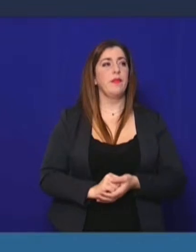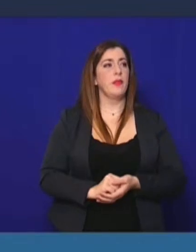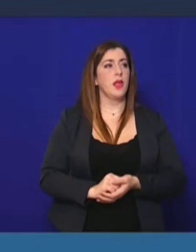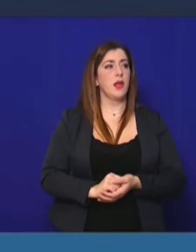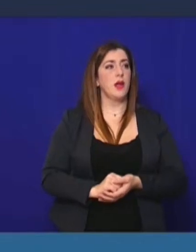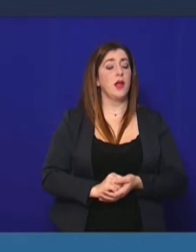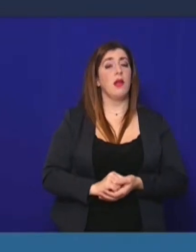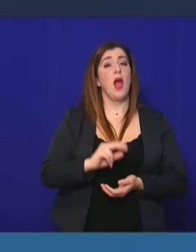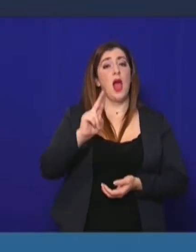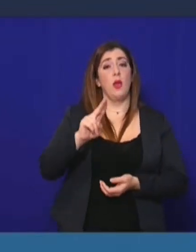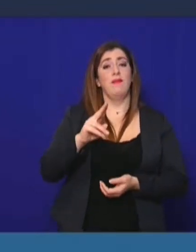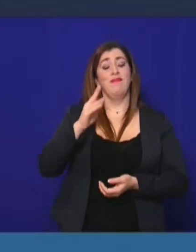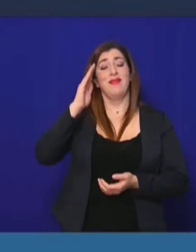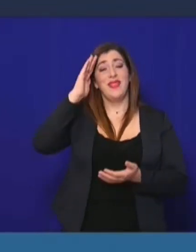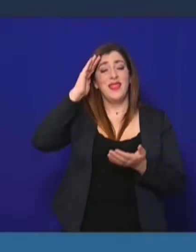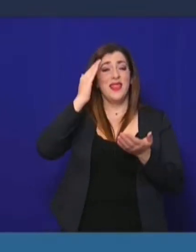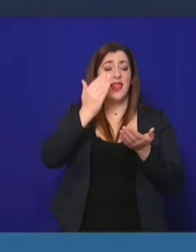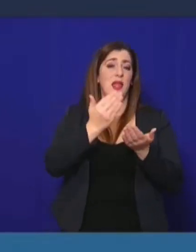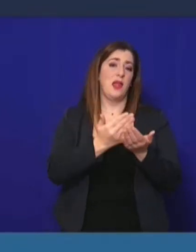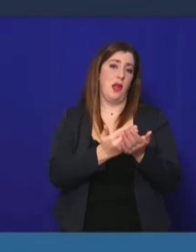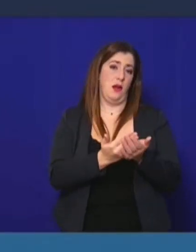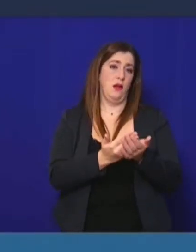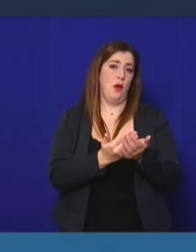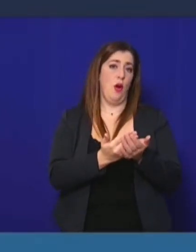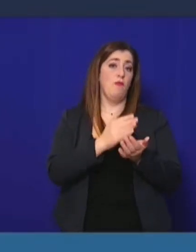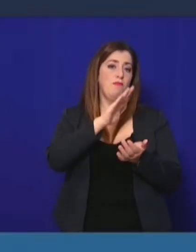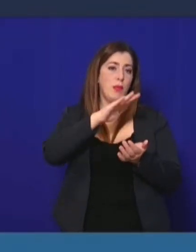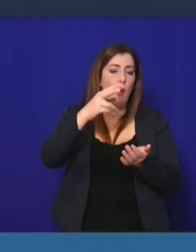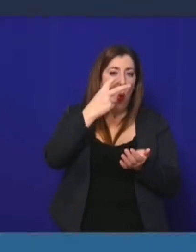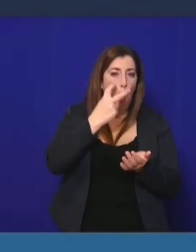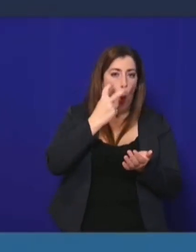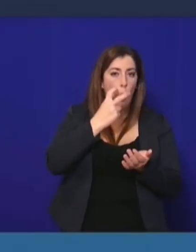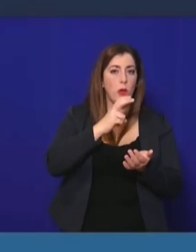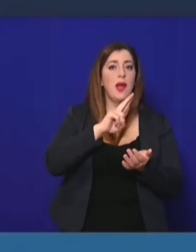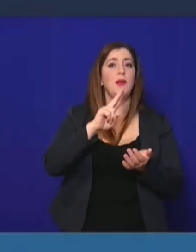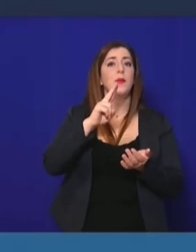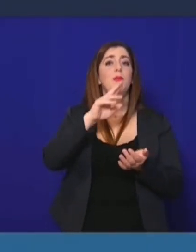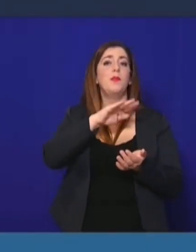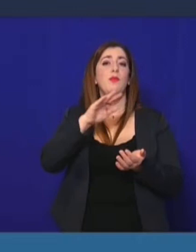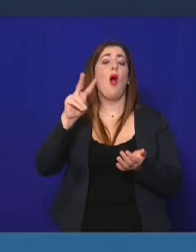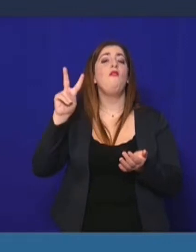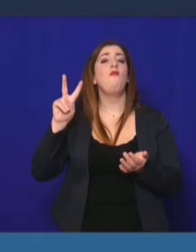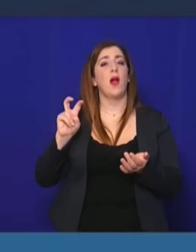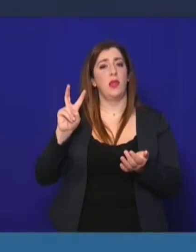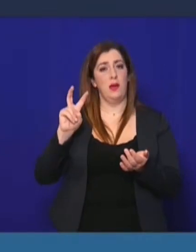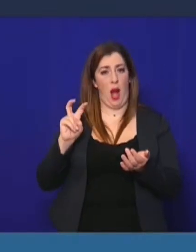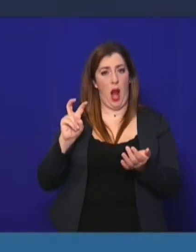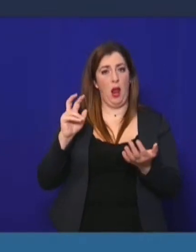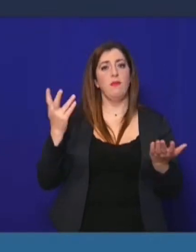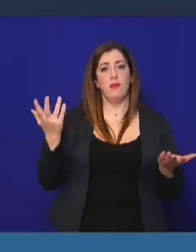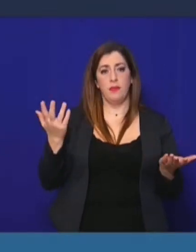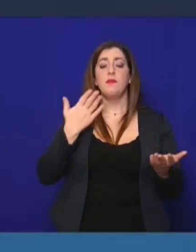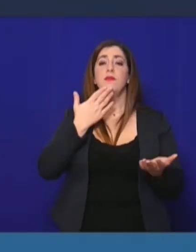care of the elderly and the people who have chronic conditions who are more at risk of complications and even